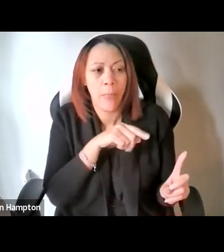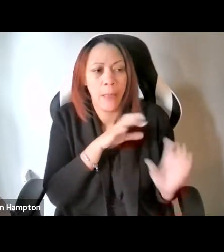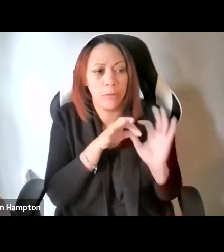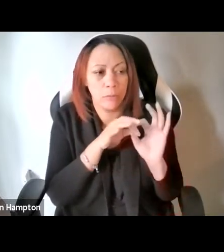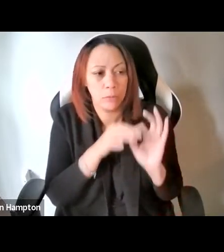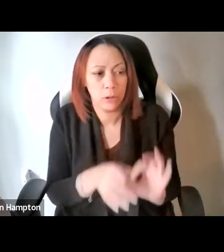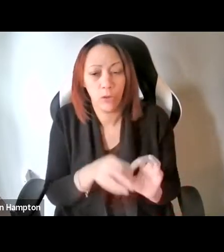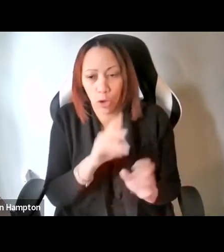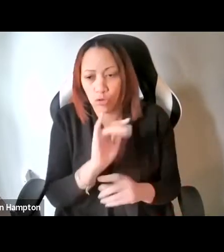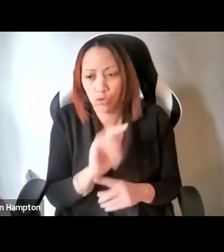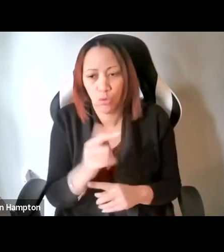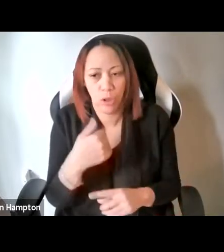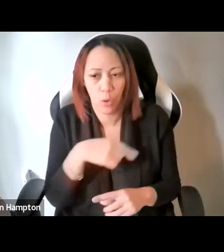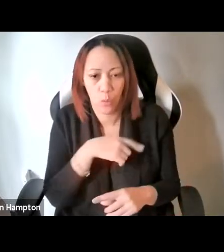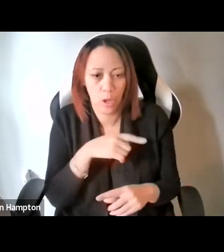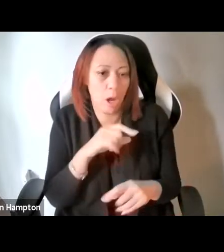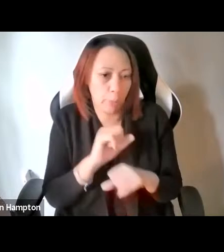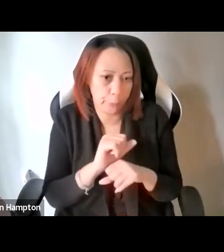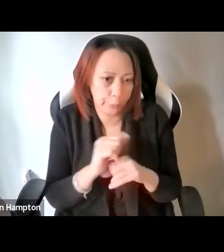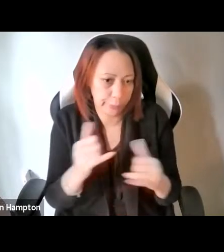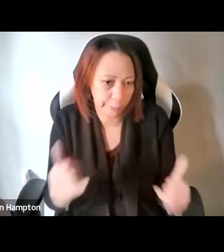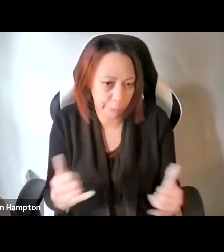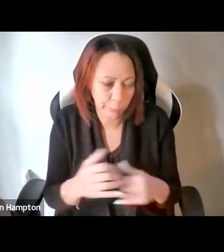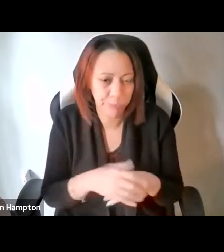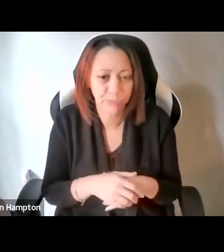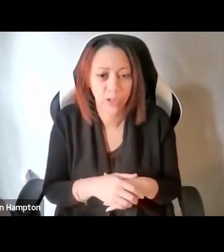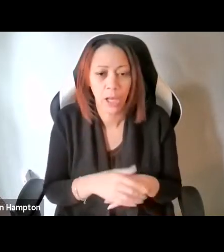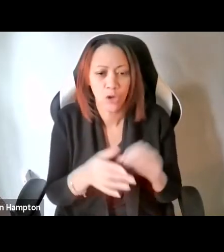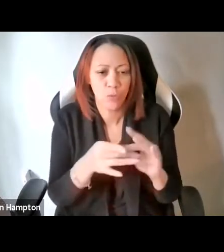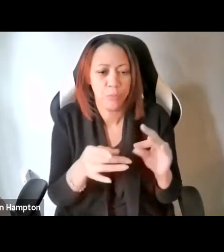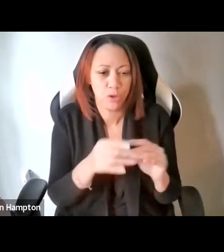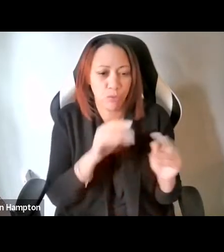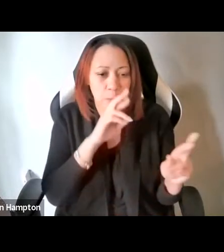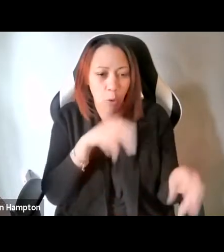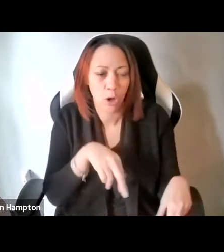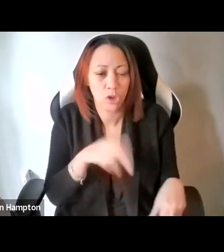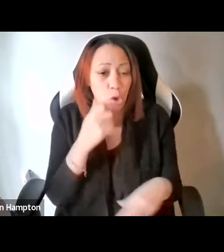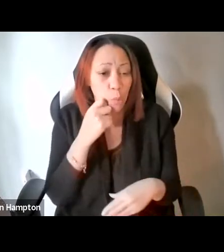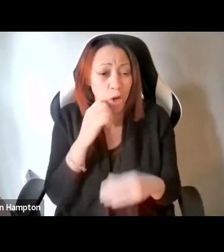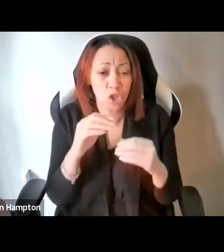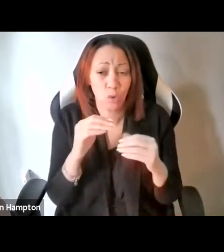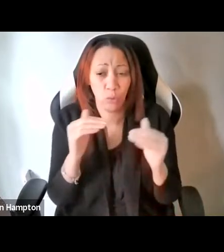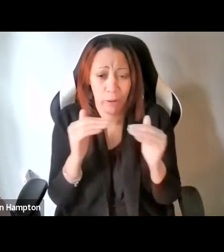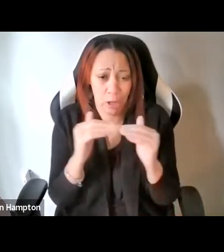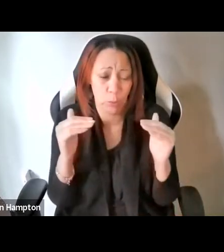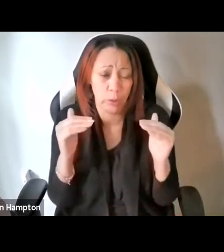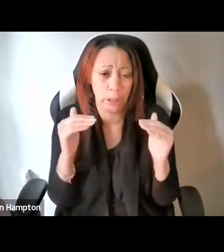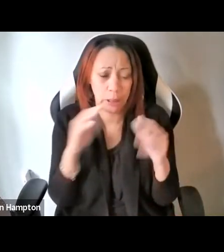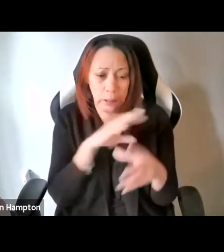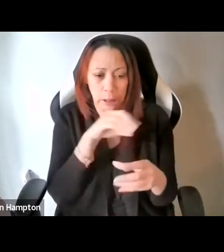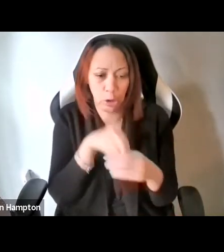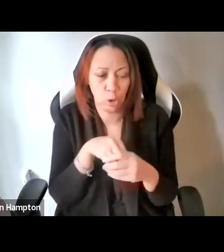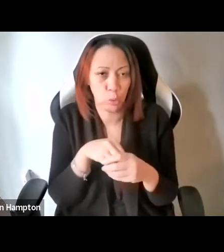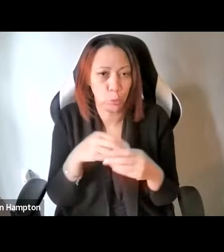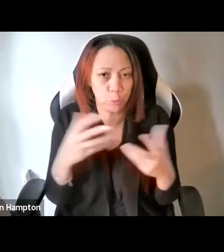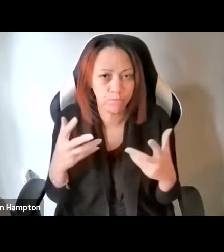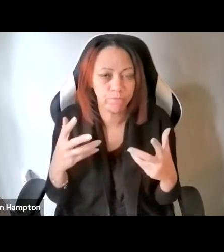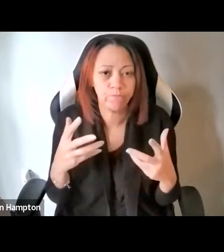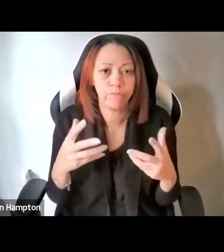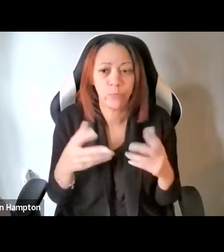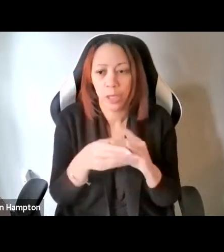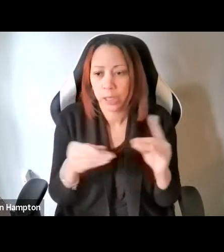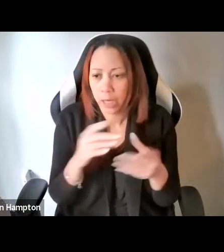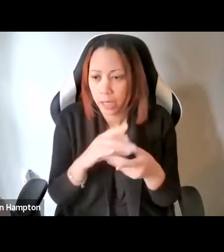that we're working on, and you mentioned the reports, the racial equity reports do include a component, a narrative